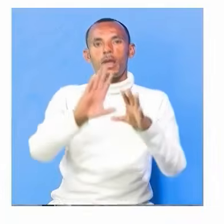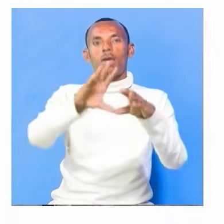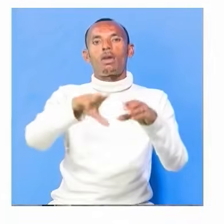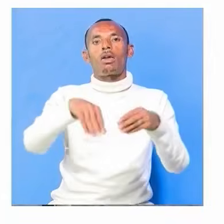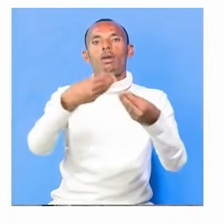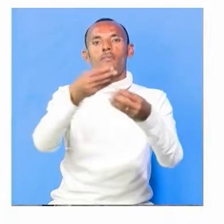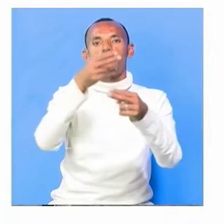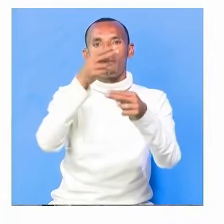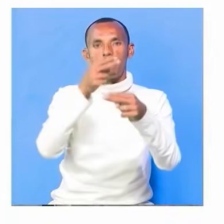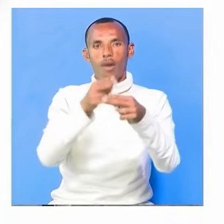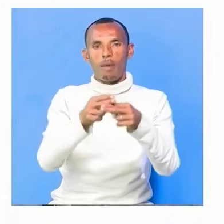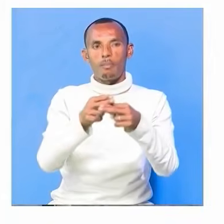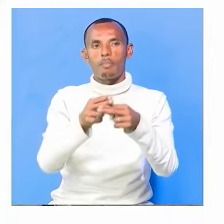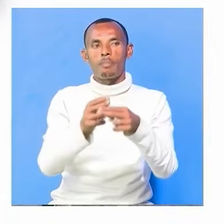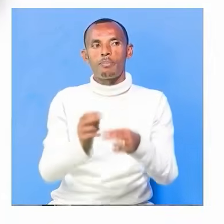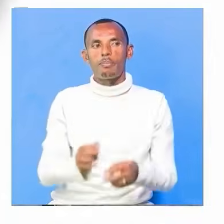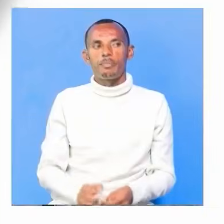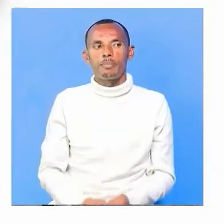give